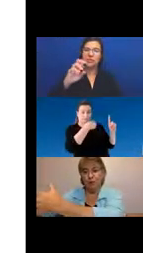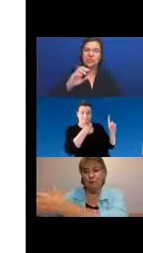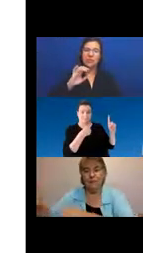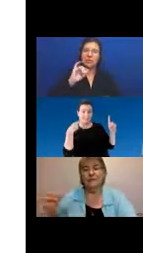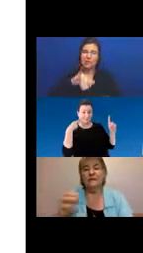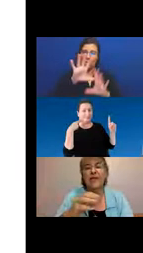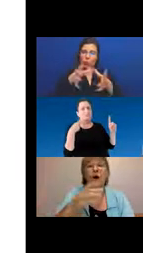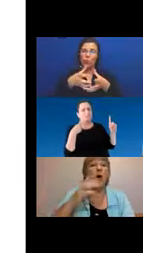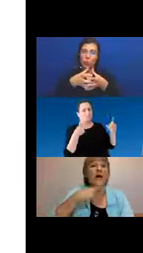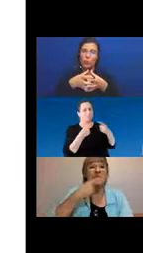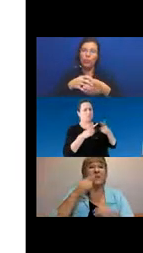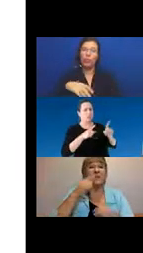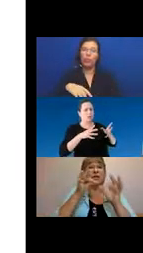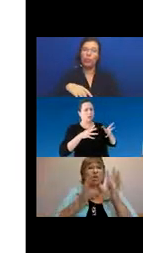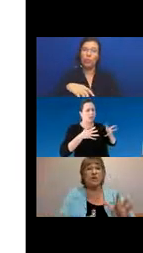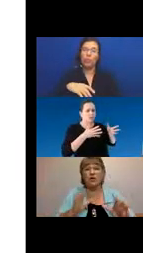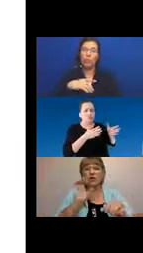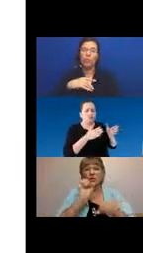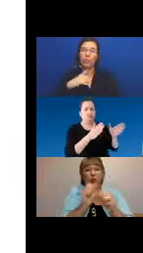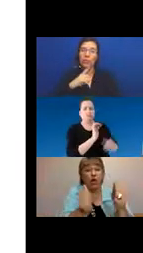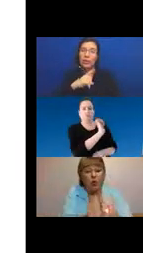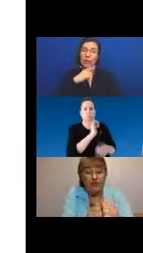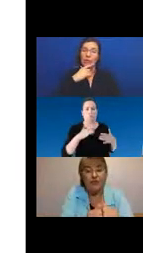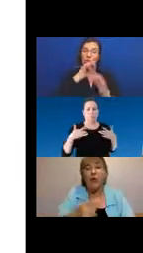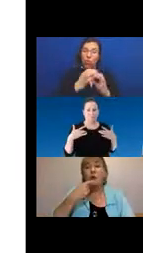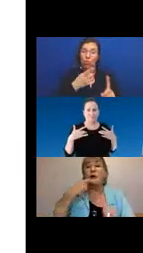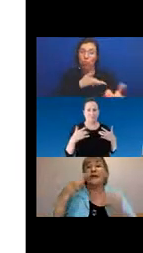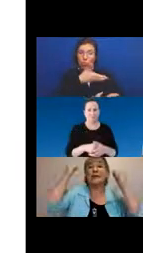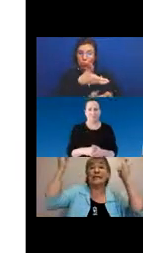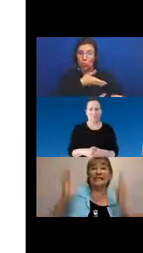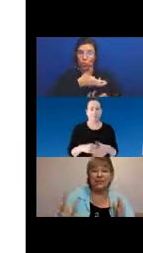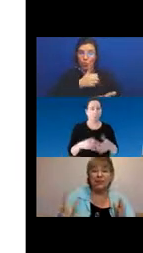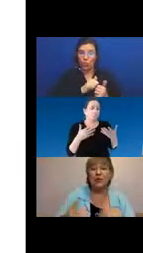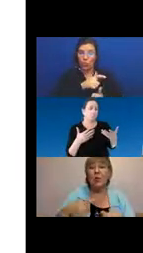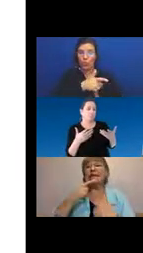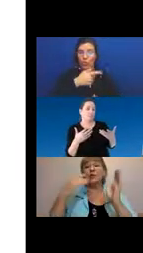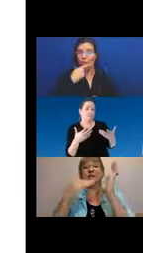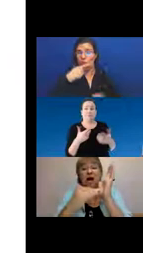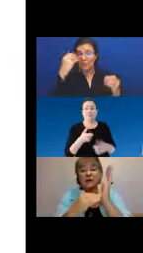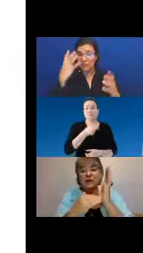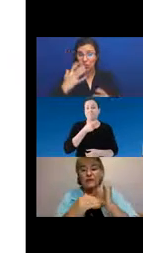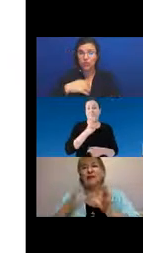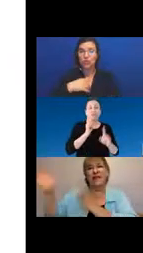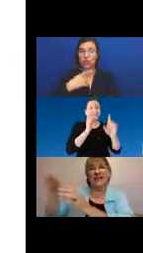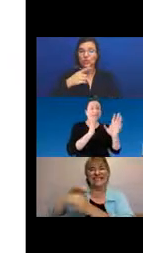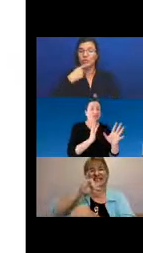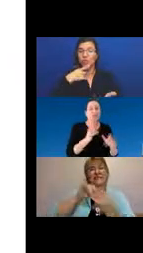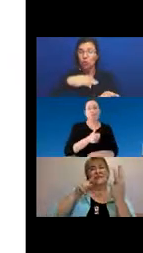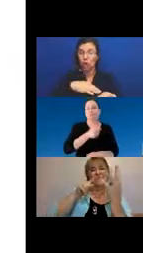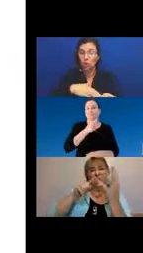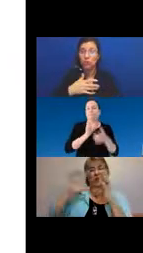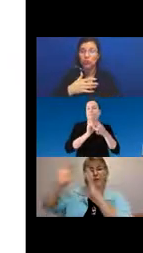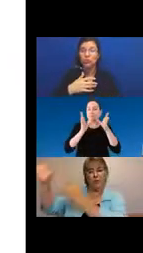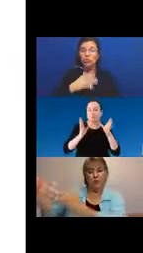group, or hearing interpreters we work with, or hearing teachers, or hearing doctors. That's in